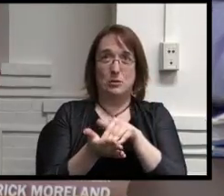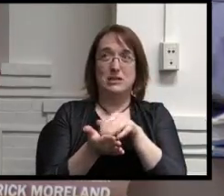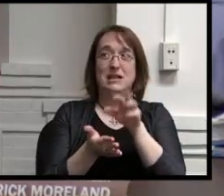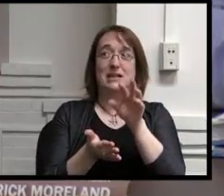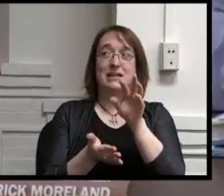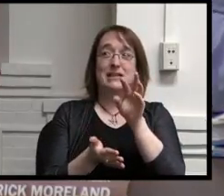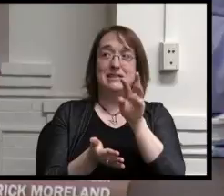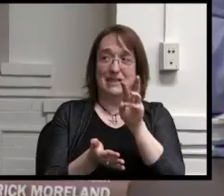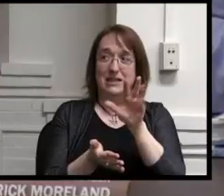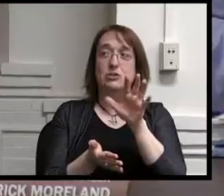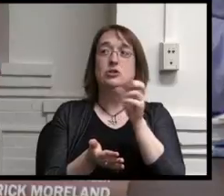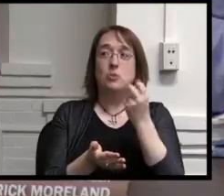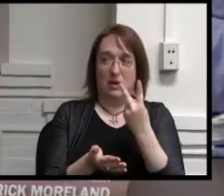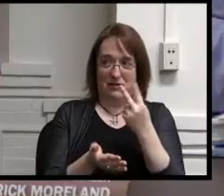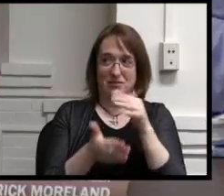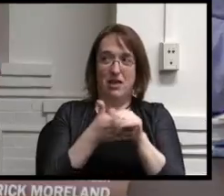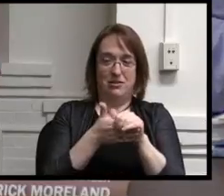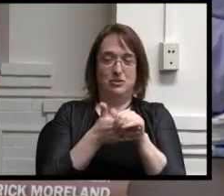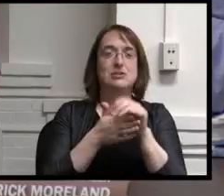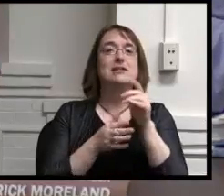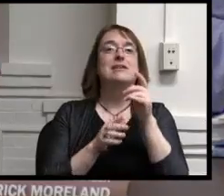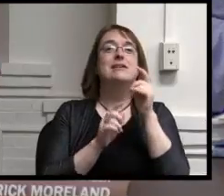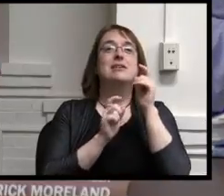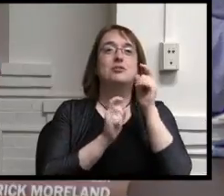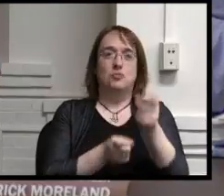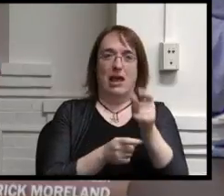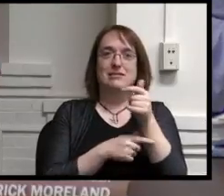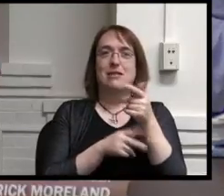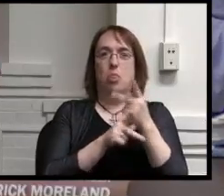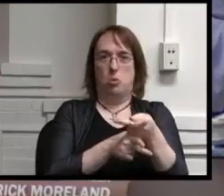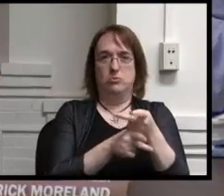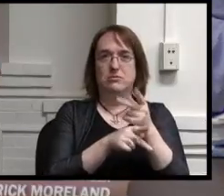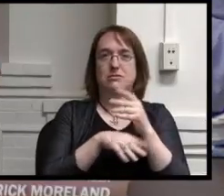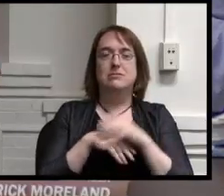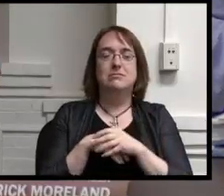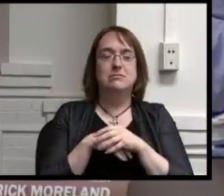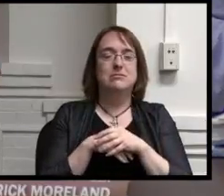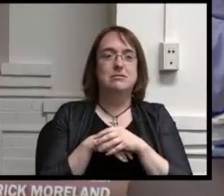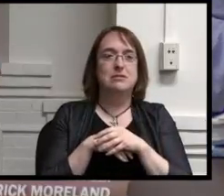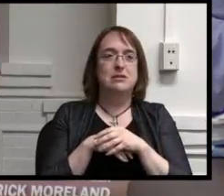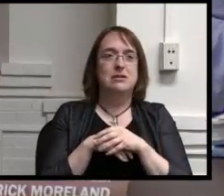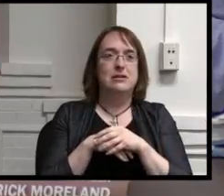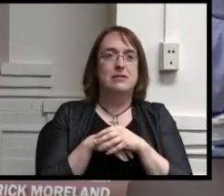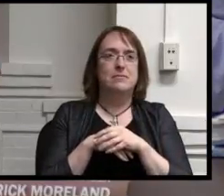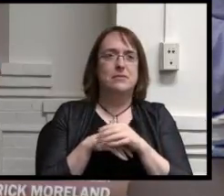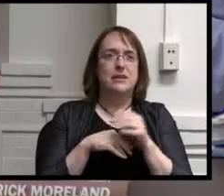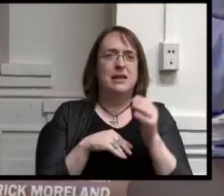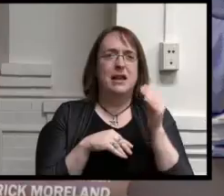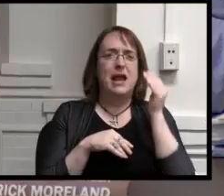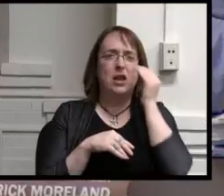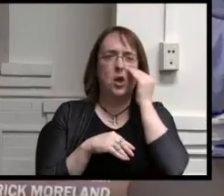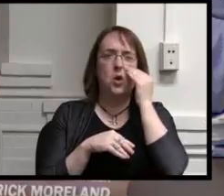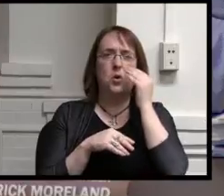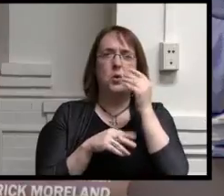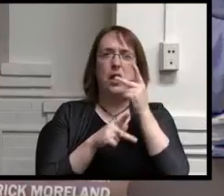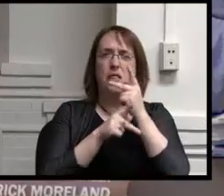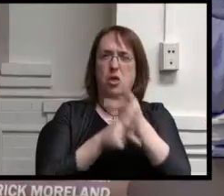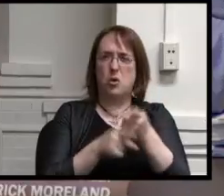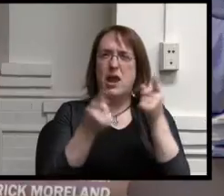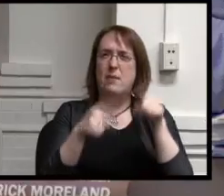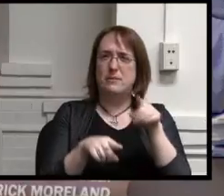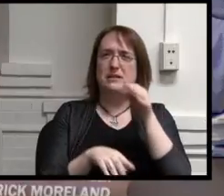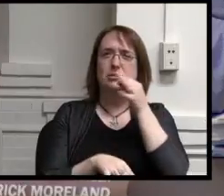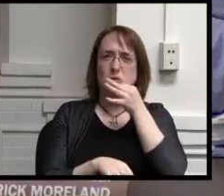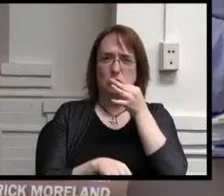$656,612 available for additional grants and loans. And I know we have a loan coming up with Chris